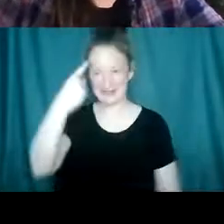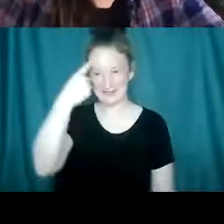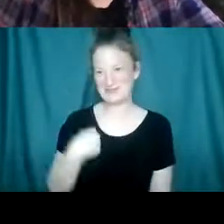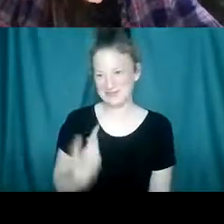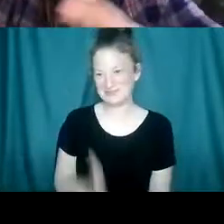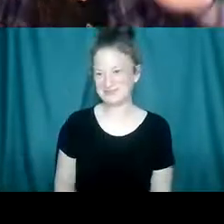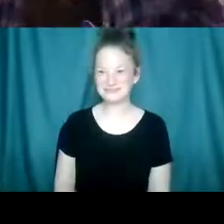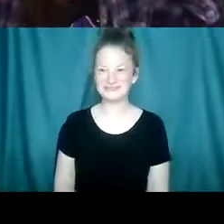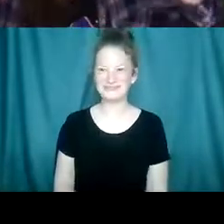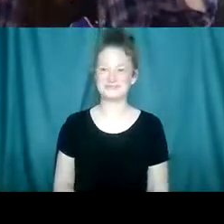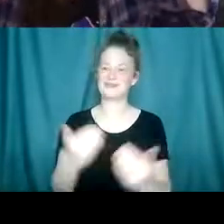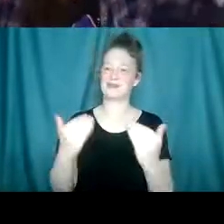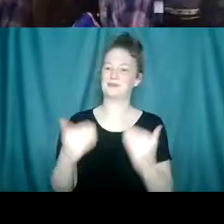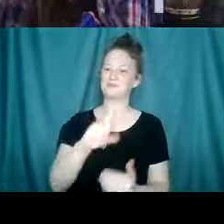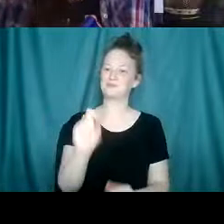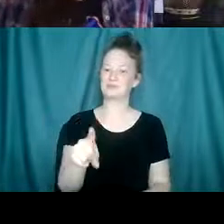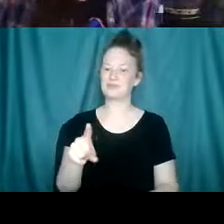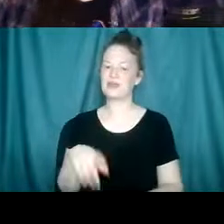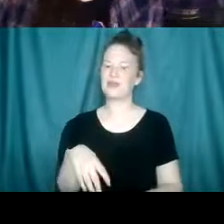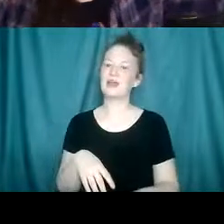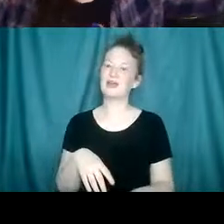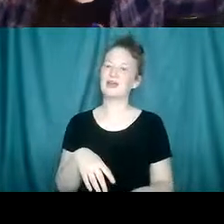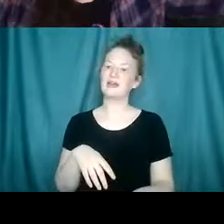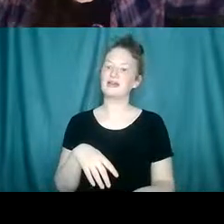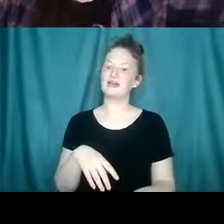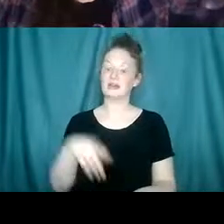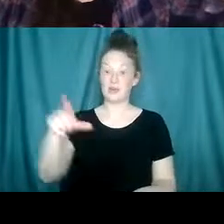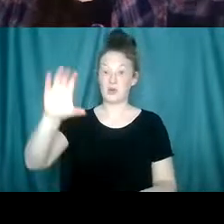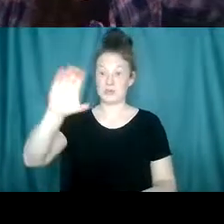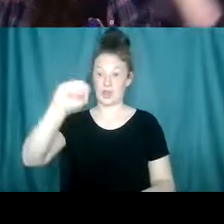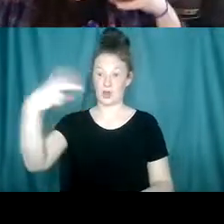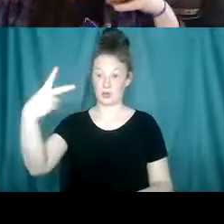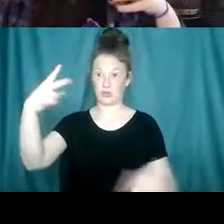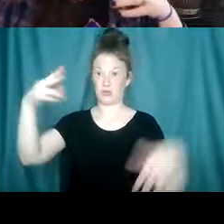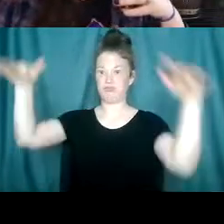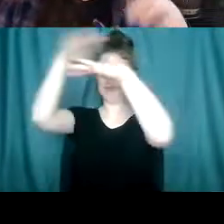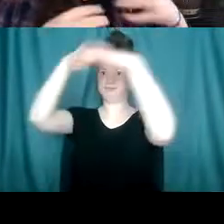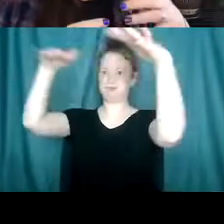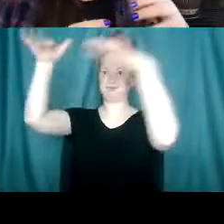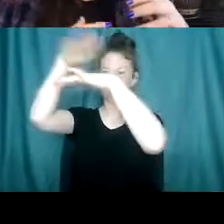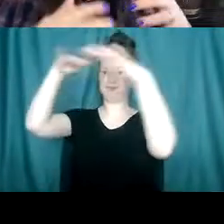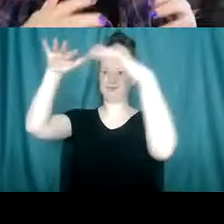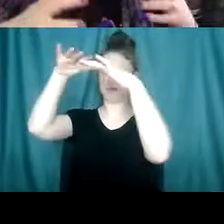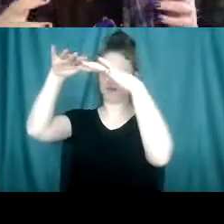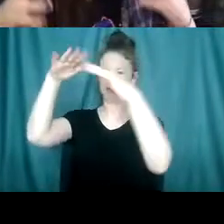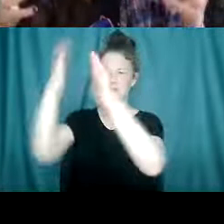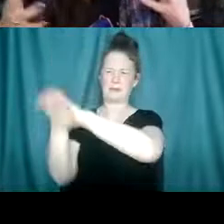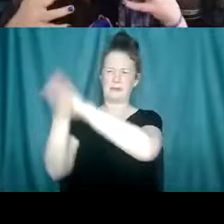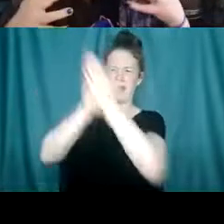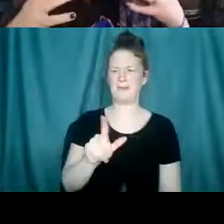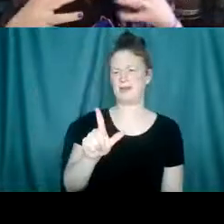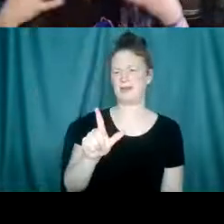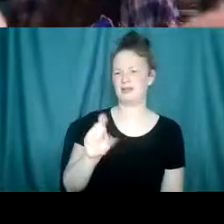question is all about how do we get from the carbon dioxide being in the air to the liquid form? How